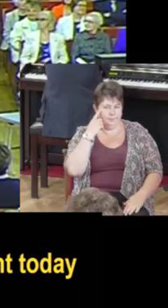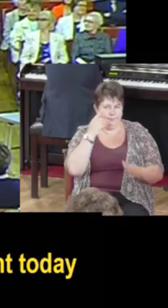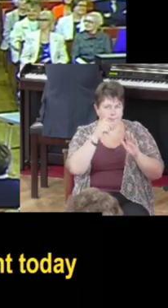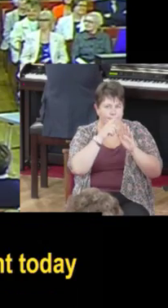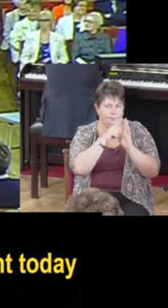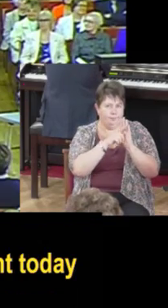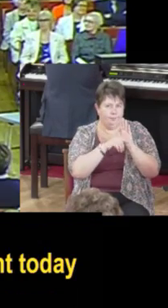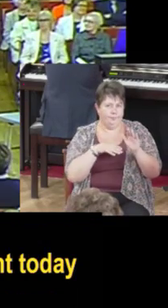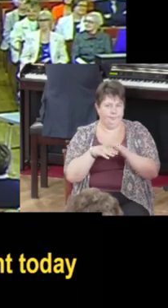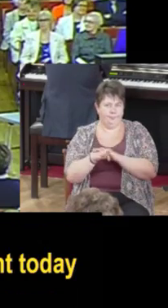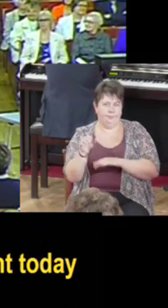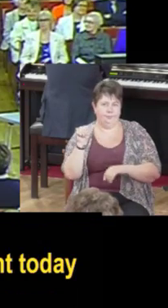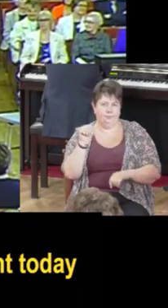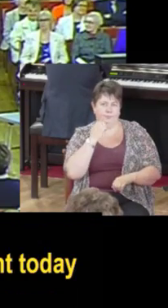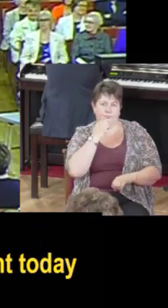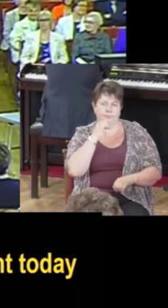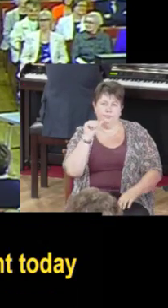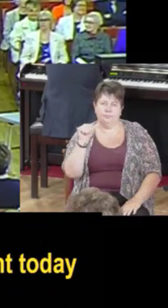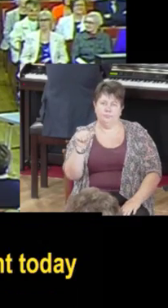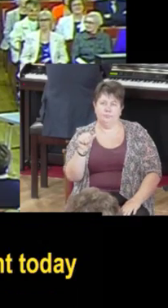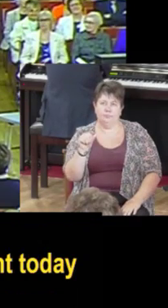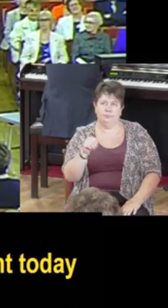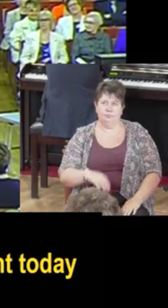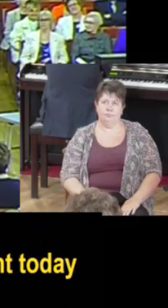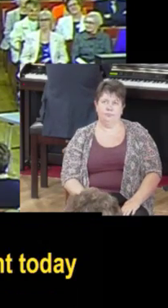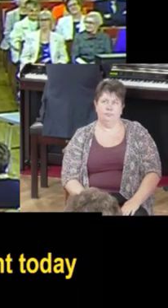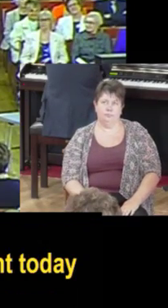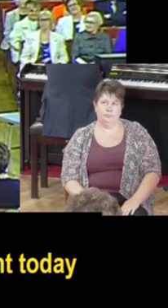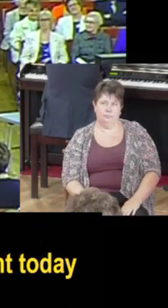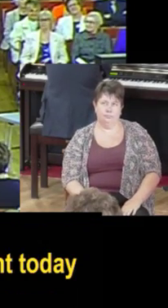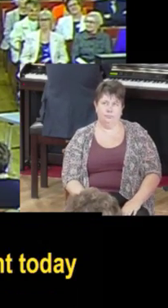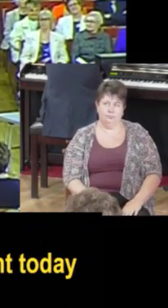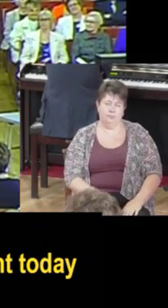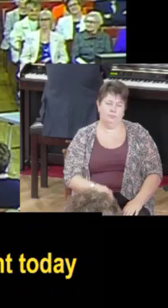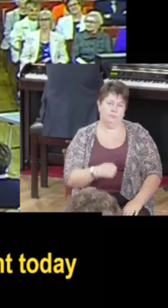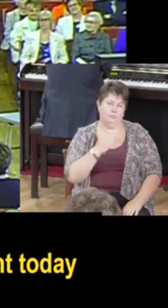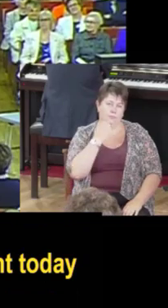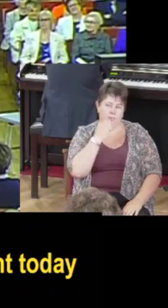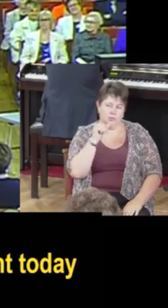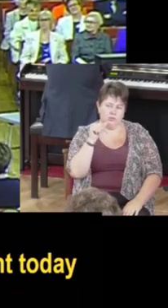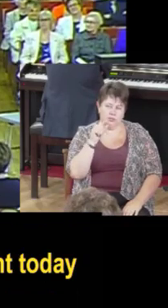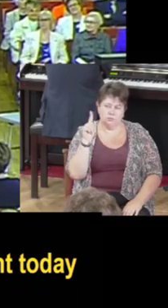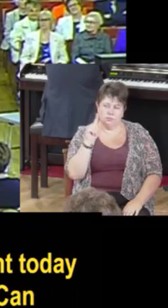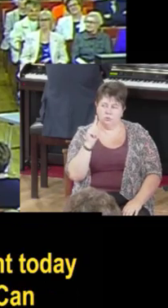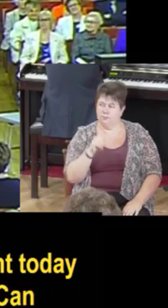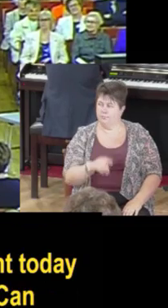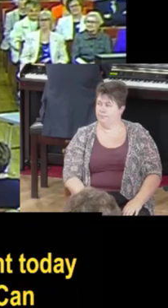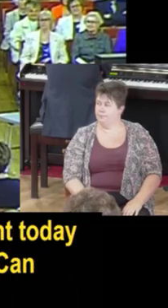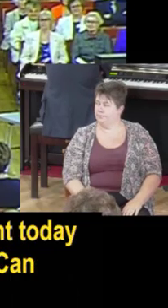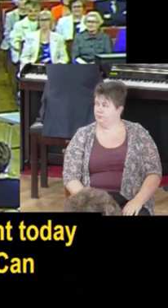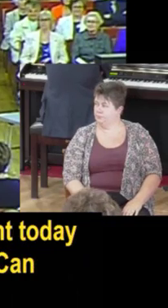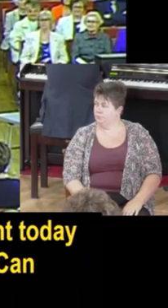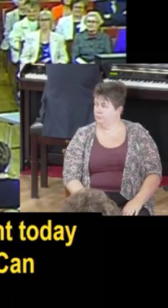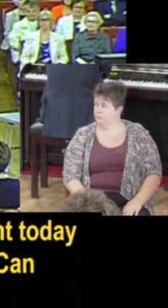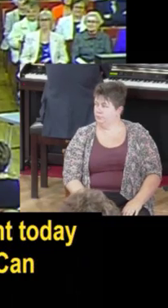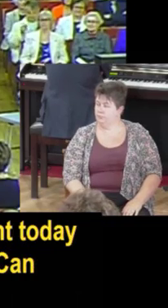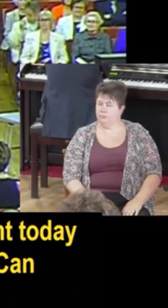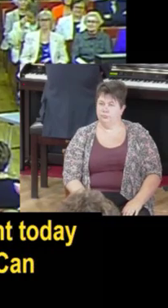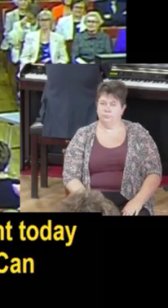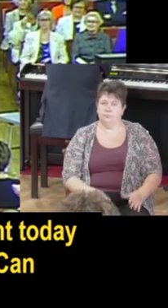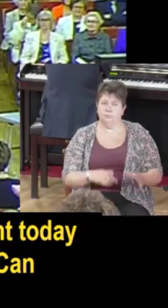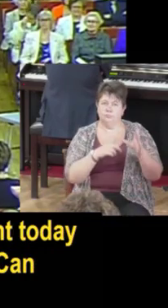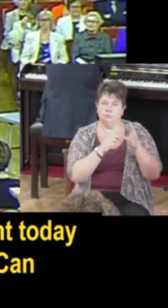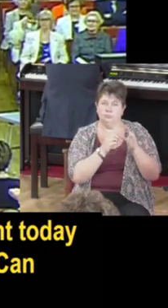6. And number 6, well, can anybody tell me what it says? What does it say,